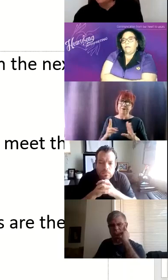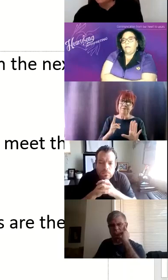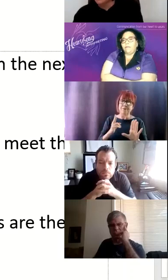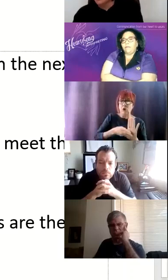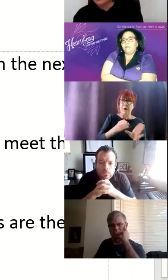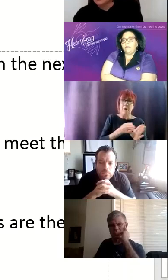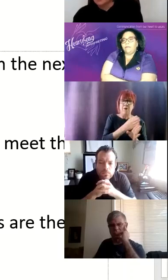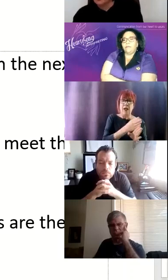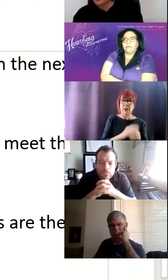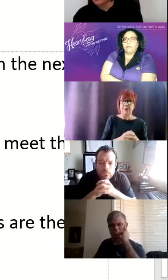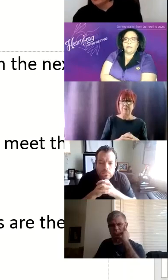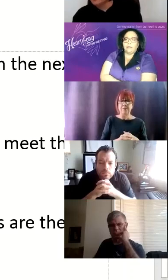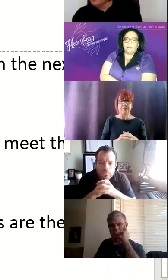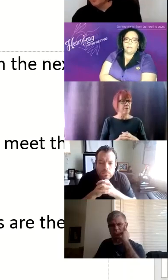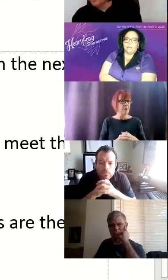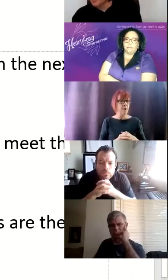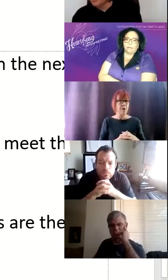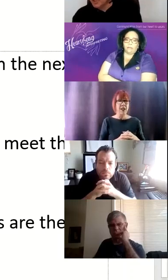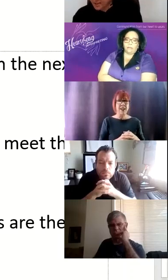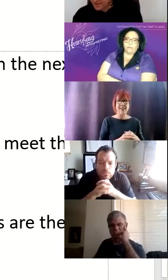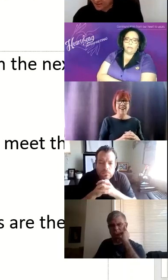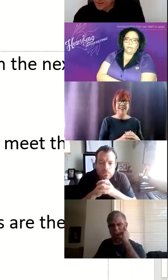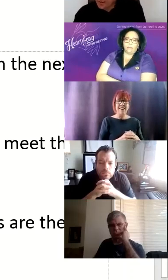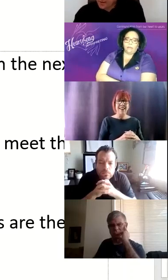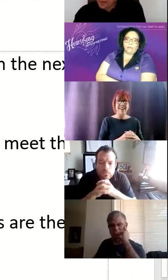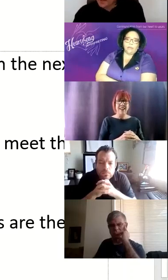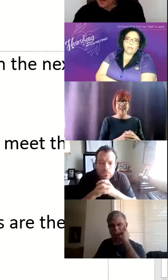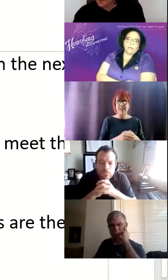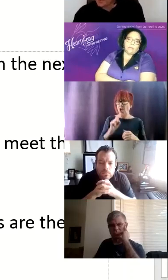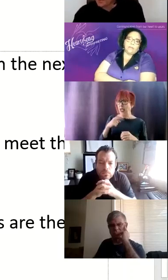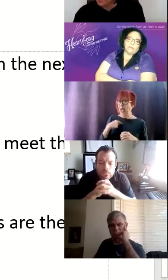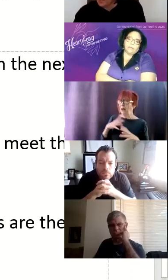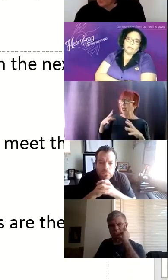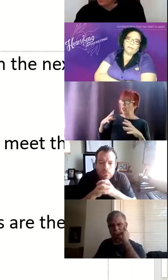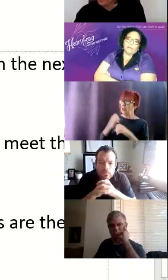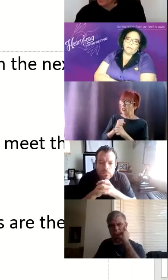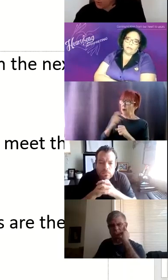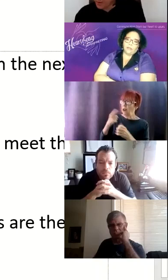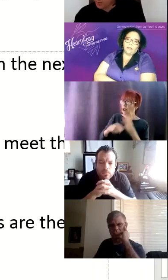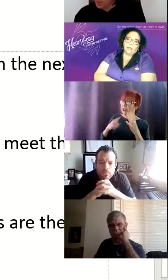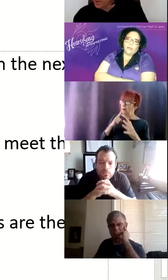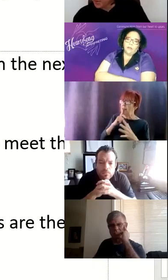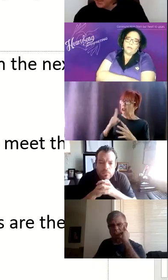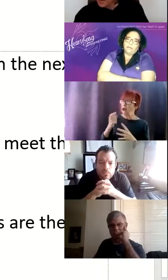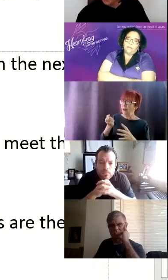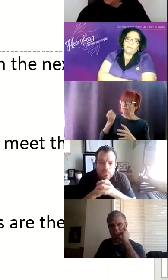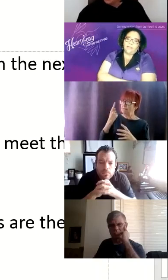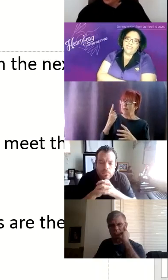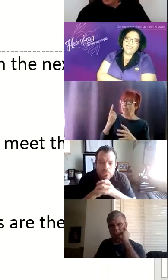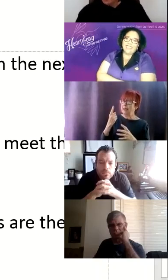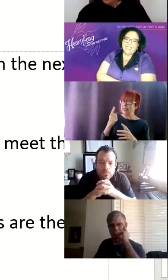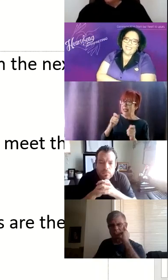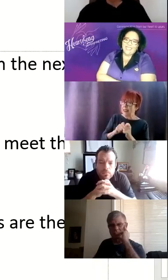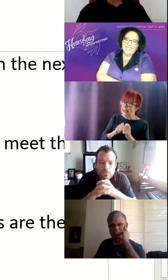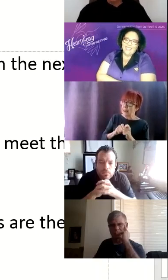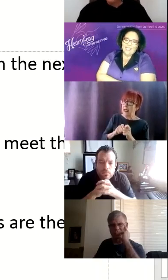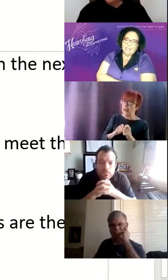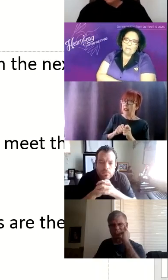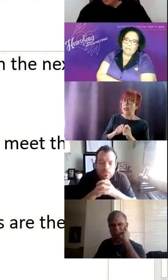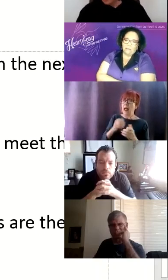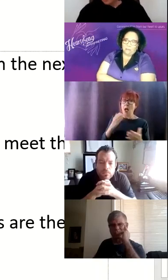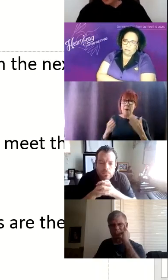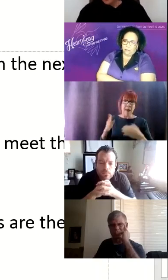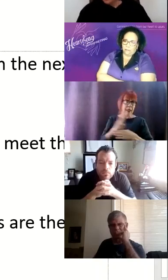And I'm just going to kind of sum up and make sure I understand exactly what you're saying there. So perhaps a